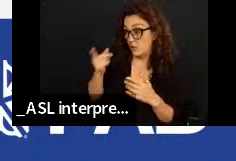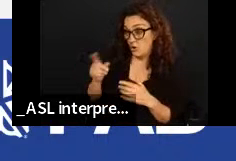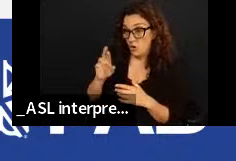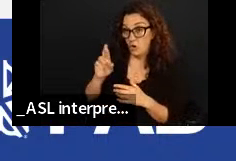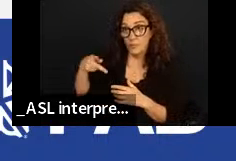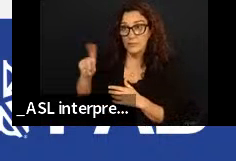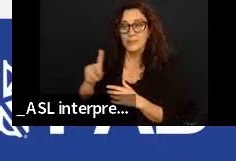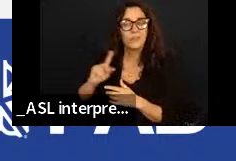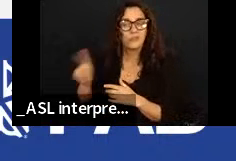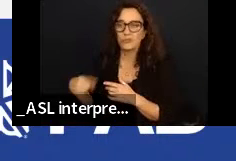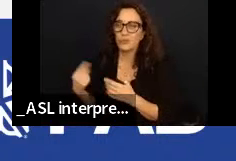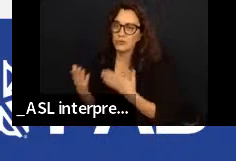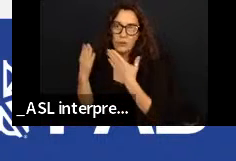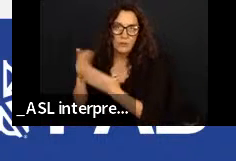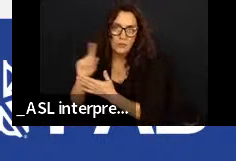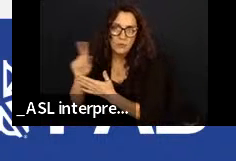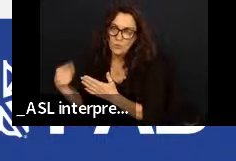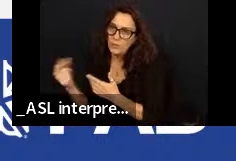RPD.